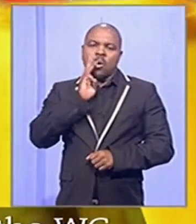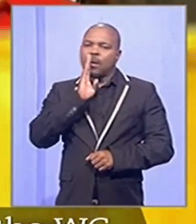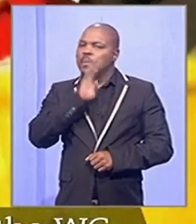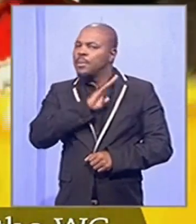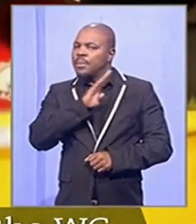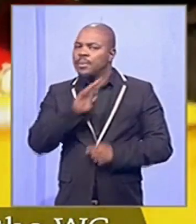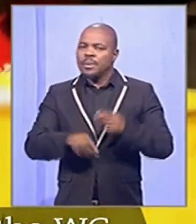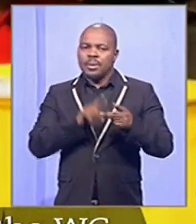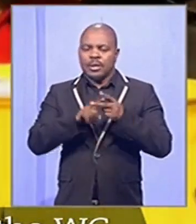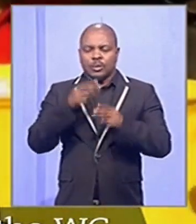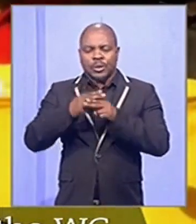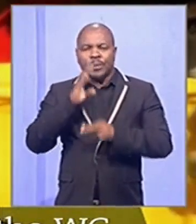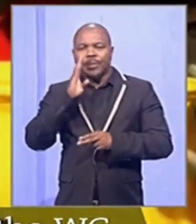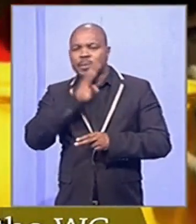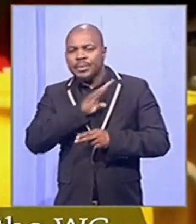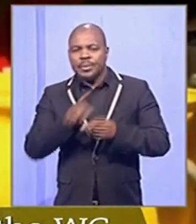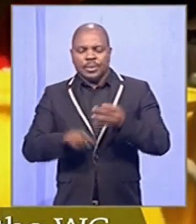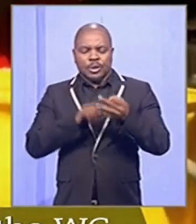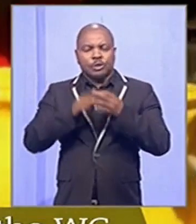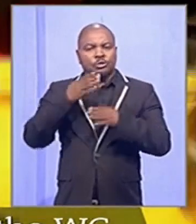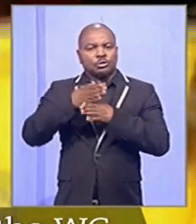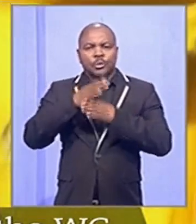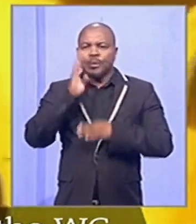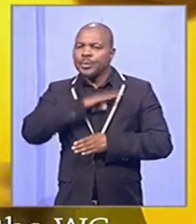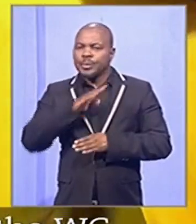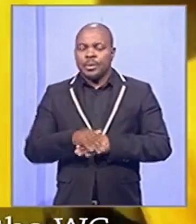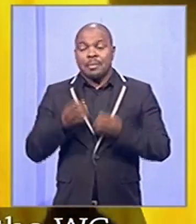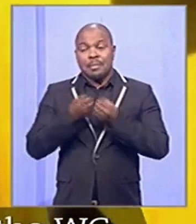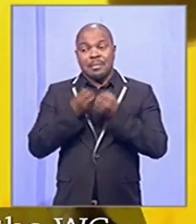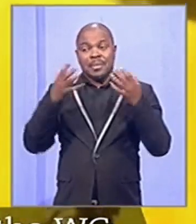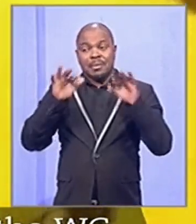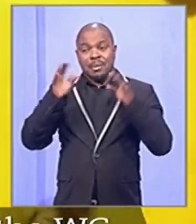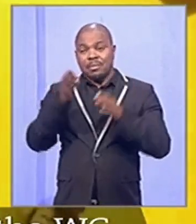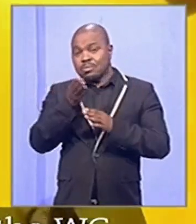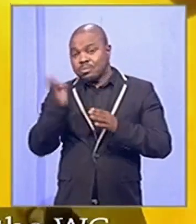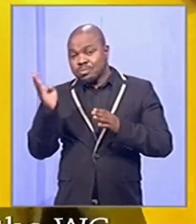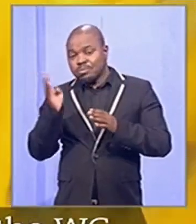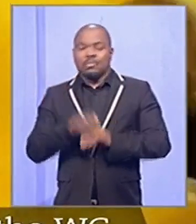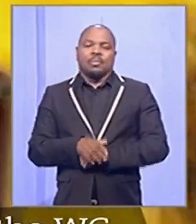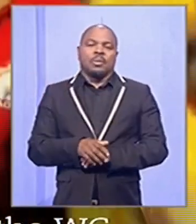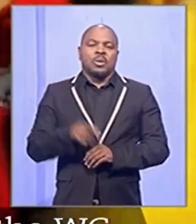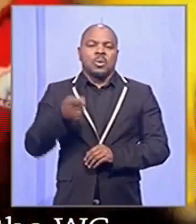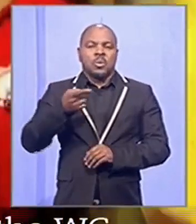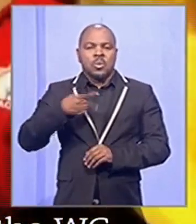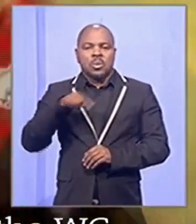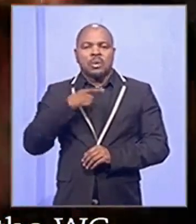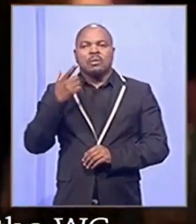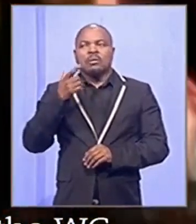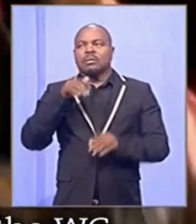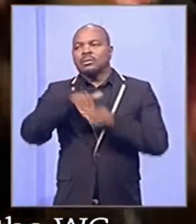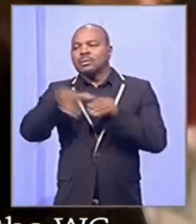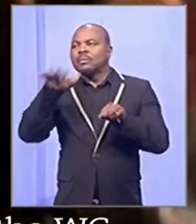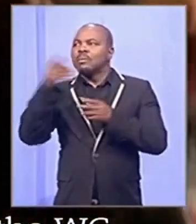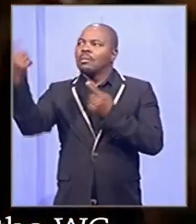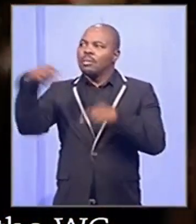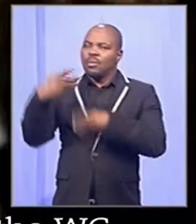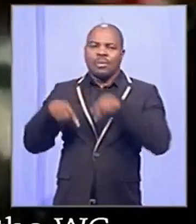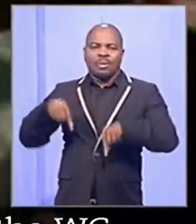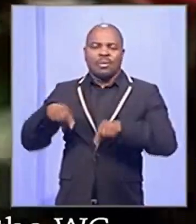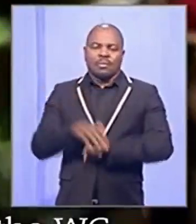is only one thing. We are struggling in Woolsley location. We don't have a water, we don't have a toilets, we don't have a